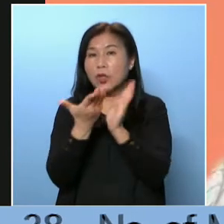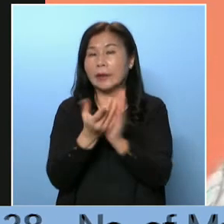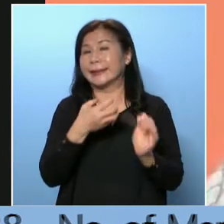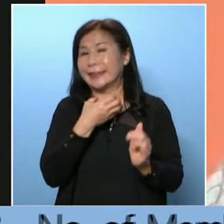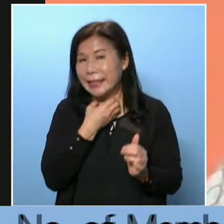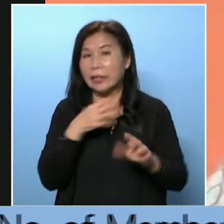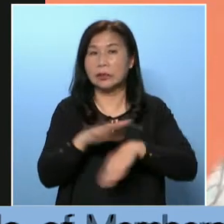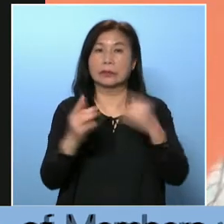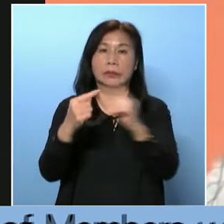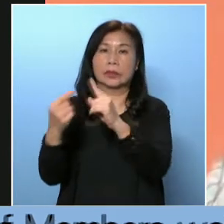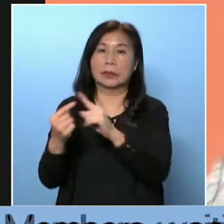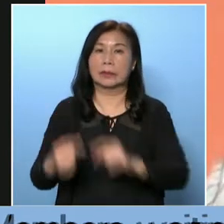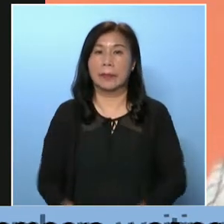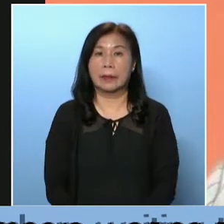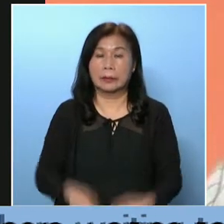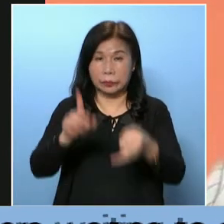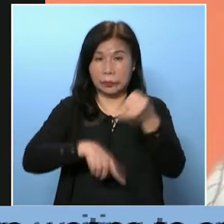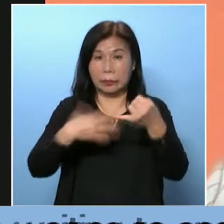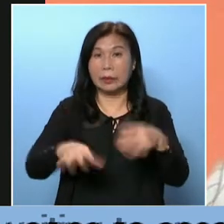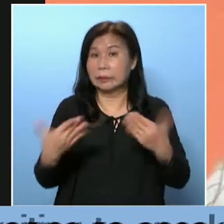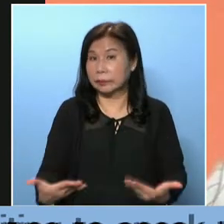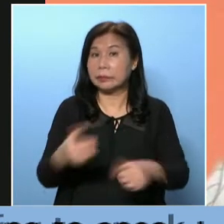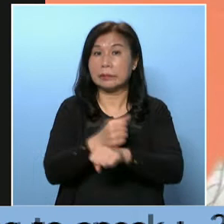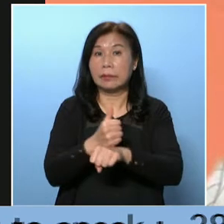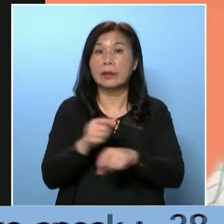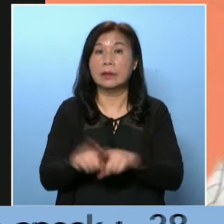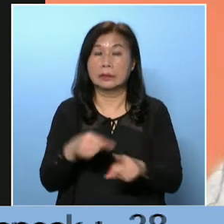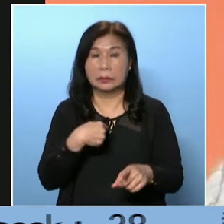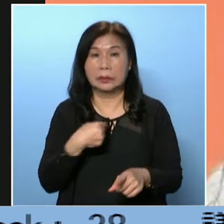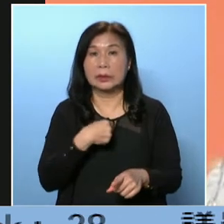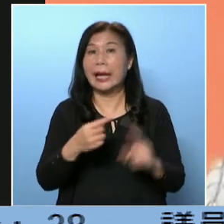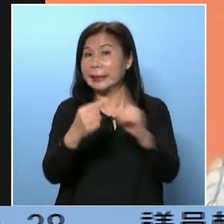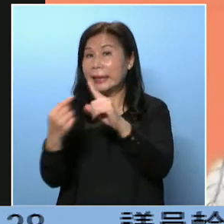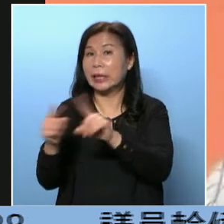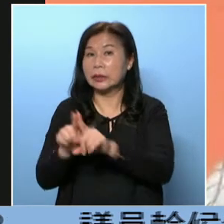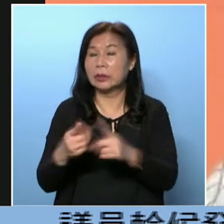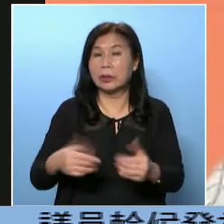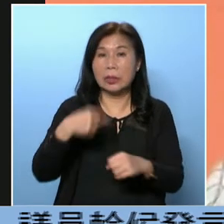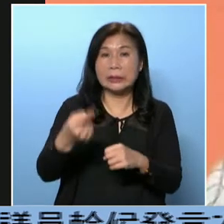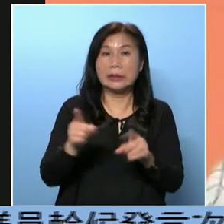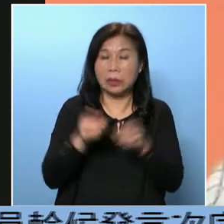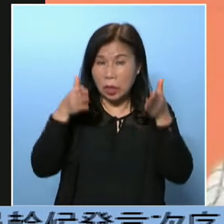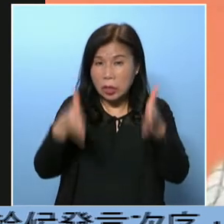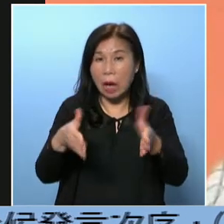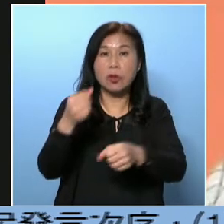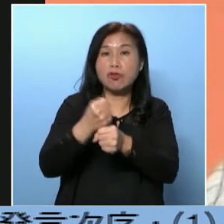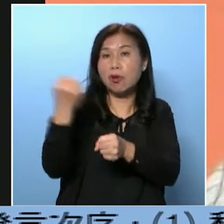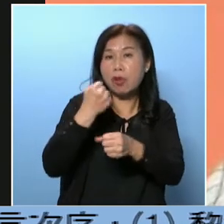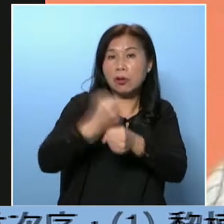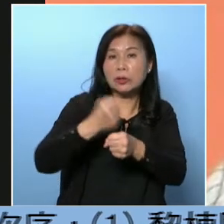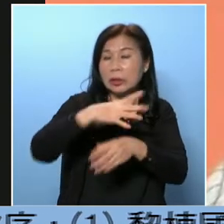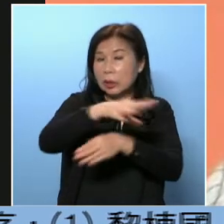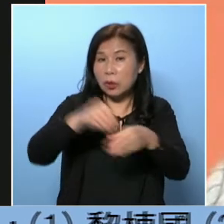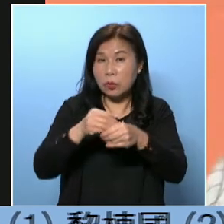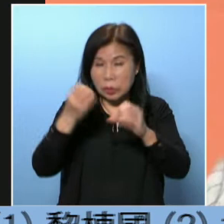alleviating manpower shortage. I urge the government to consider. And finally, we'll take this opportunity to express my respect